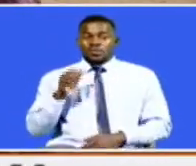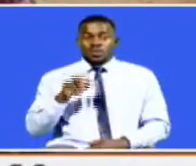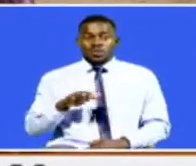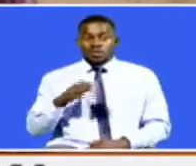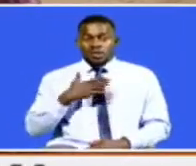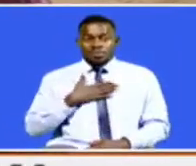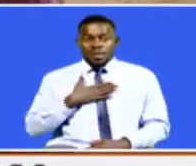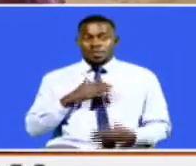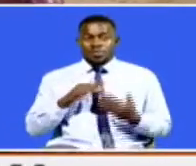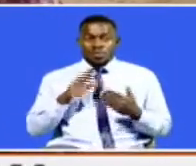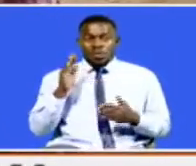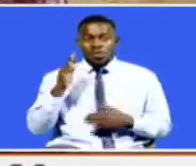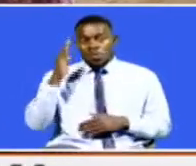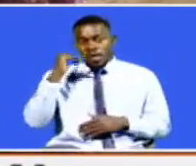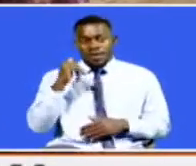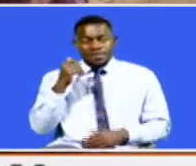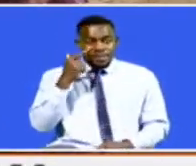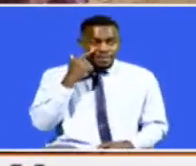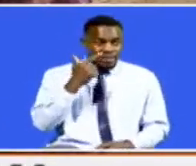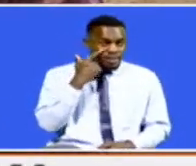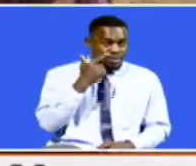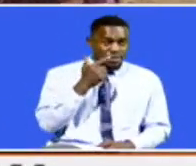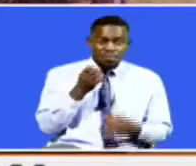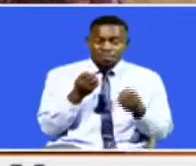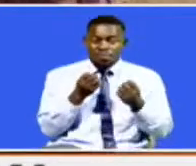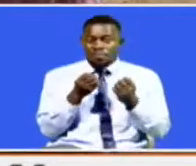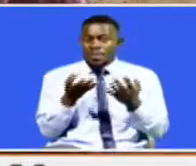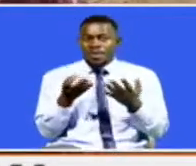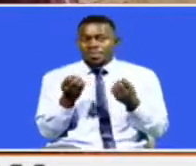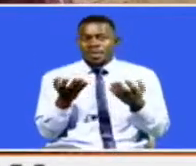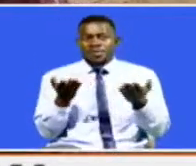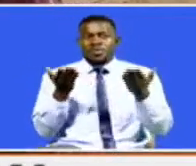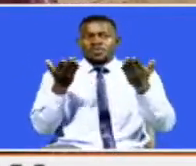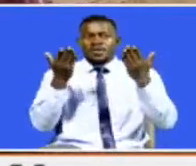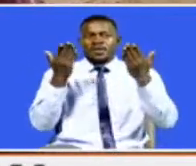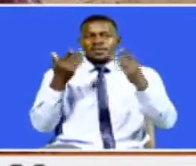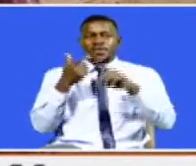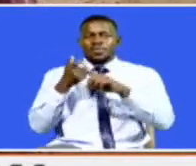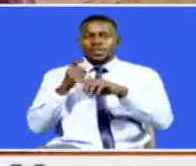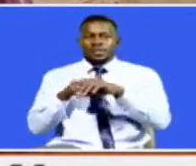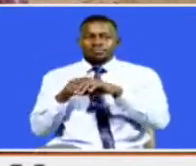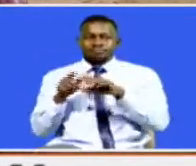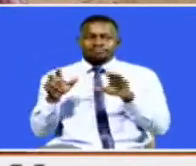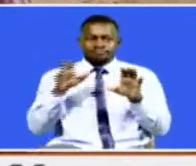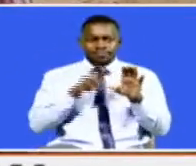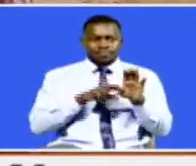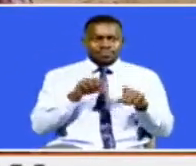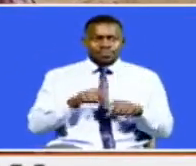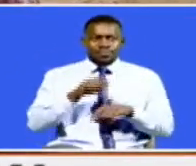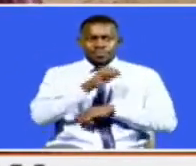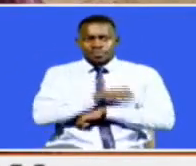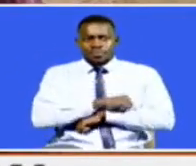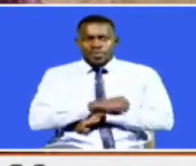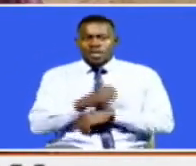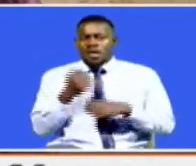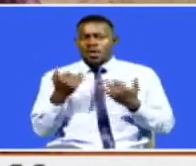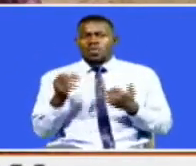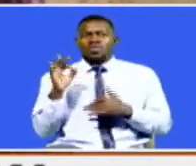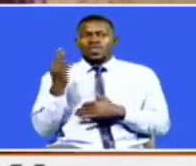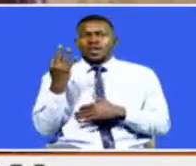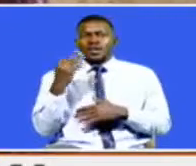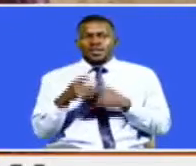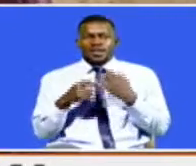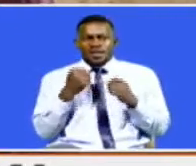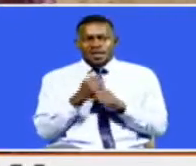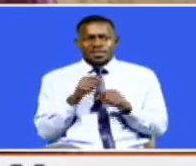seen so much progress ever since she joined the school. It's been close to two, and I mean, this is her third year in the school, and so far I